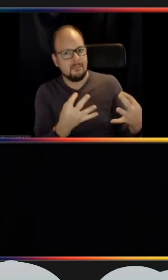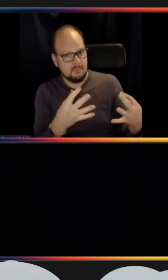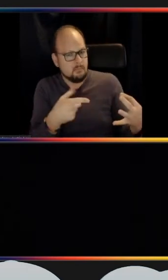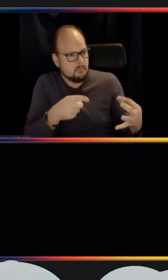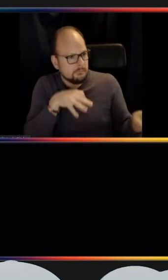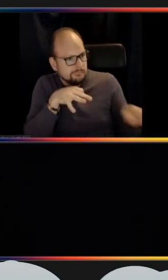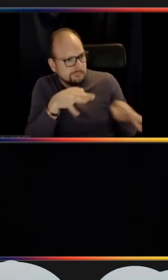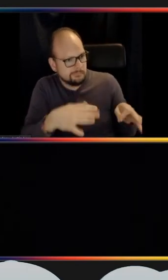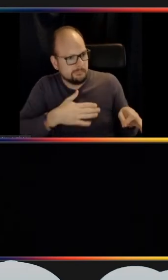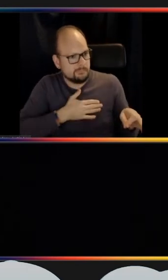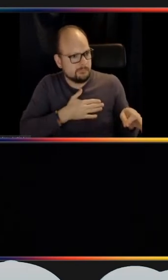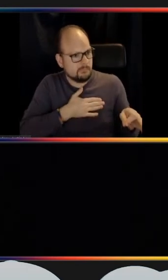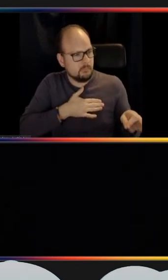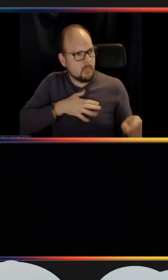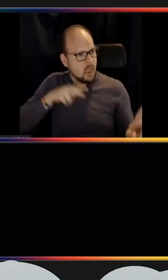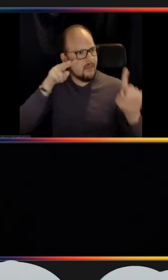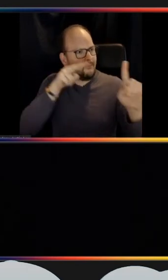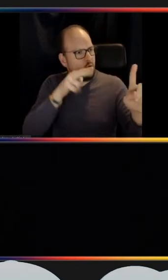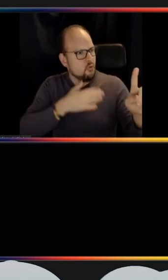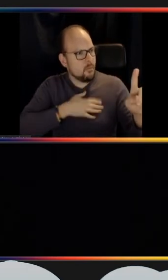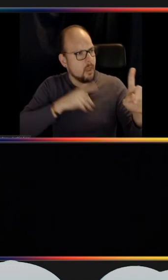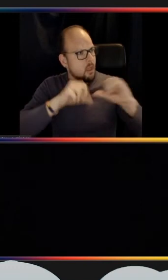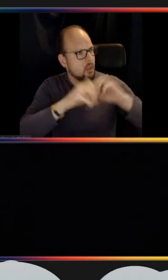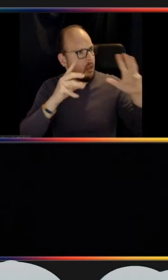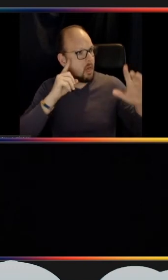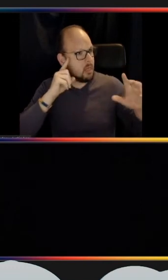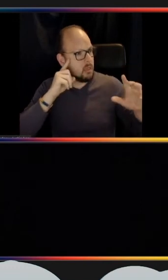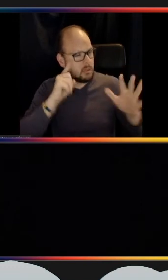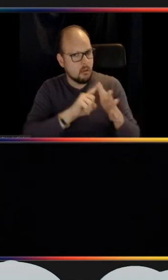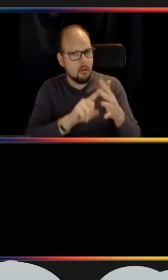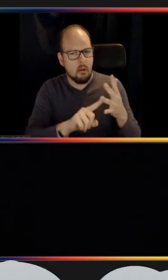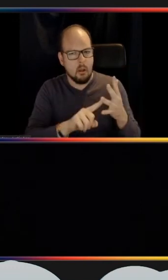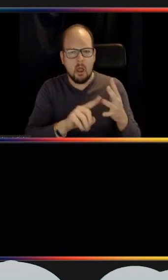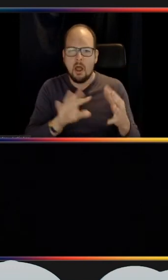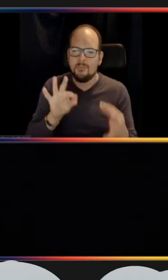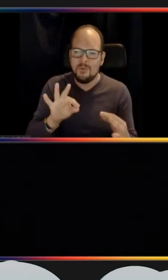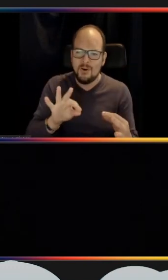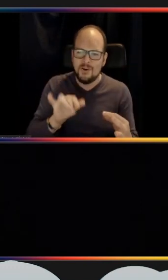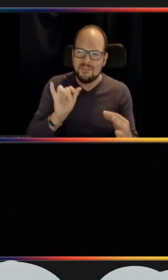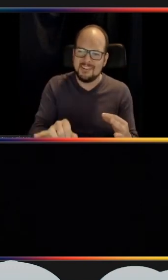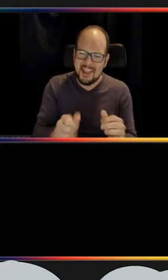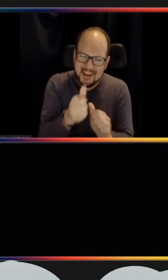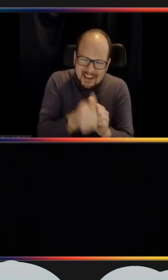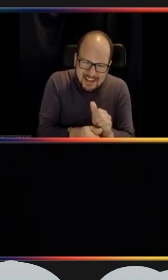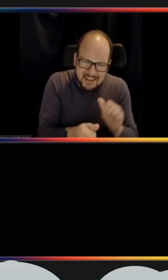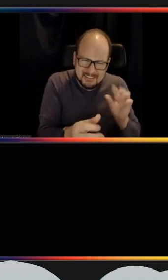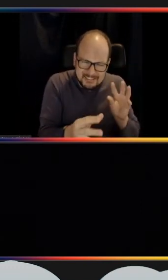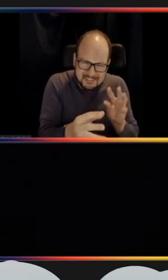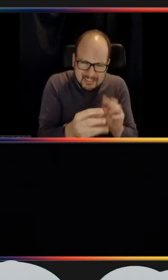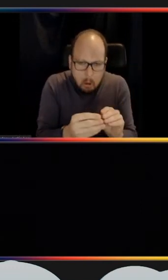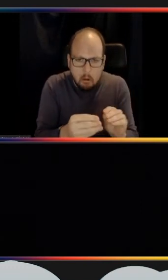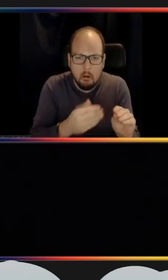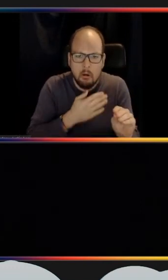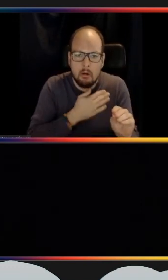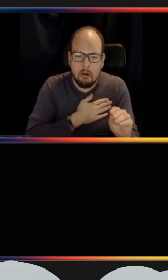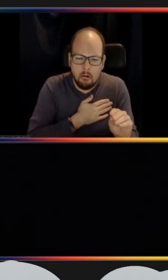views and how it was perfect. I just loved every second of it. And I wanted to ask you, what did you learn about yourself from